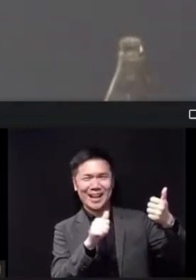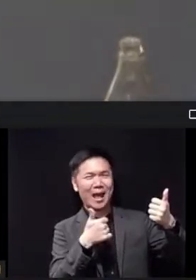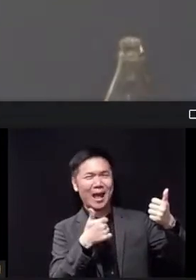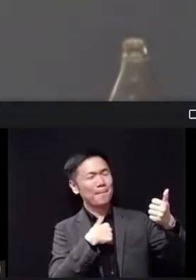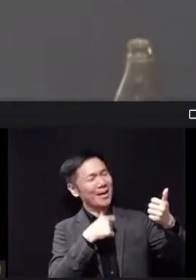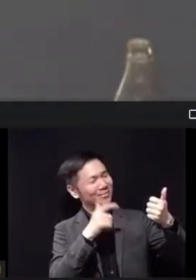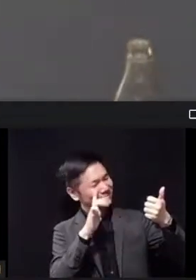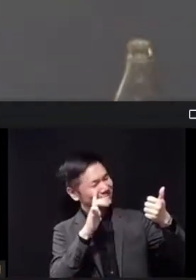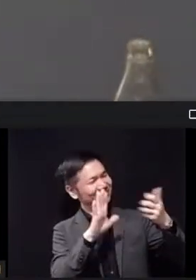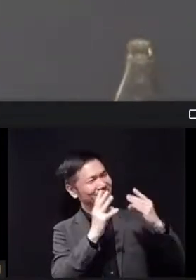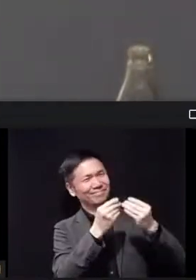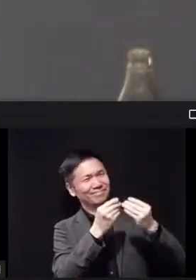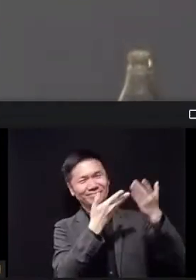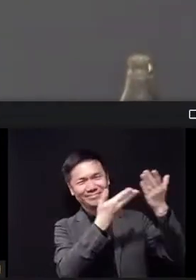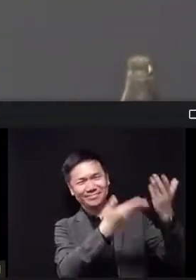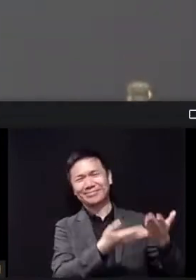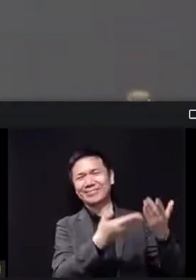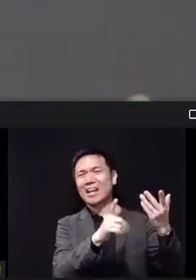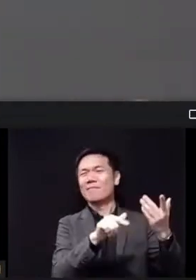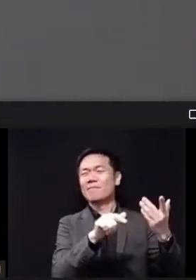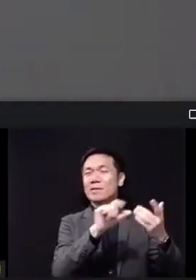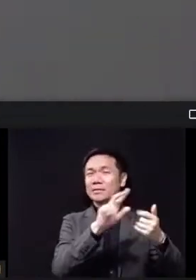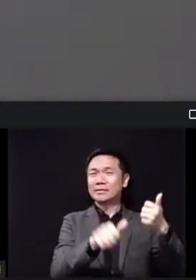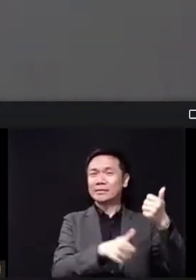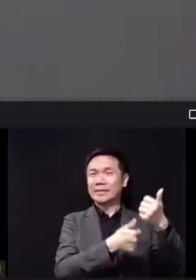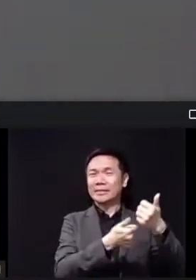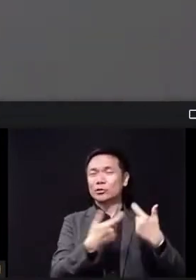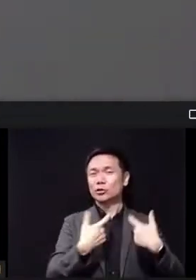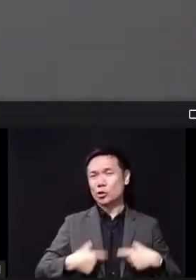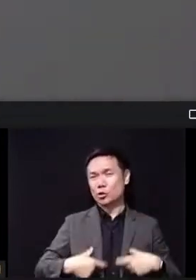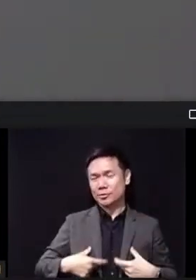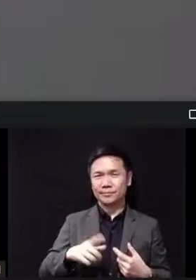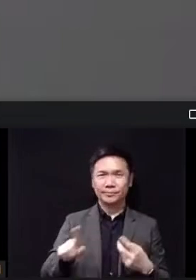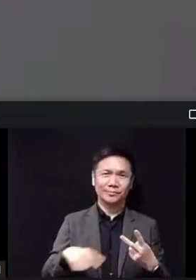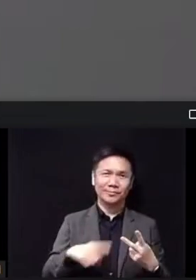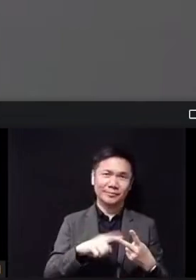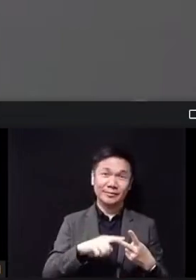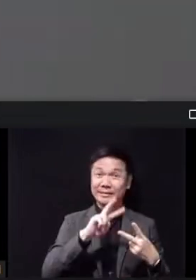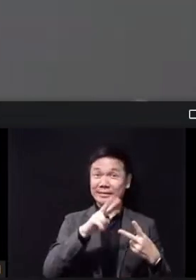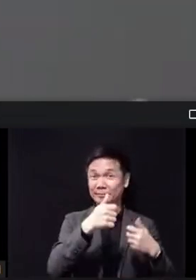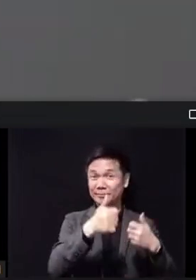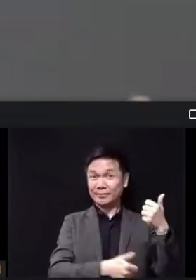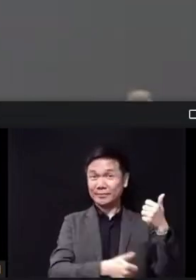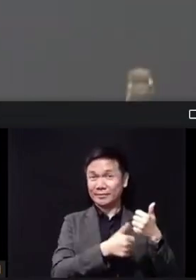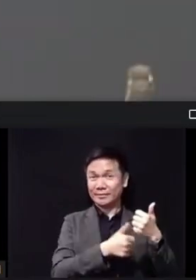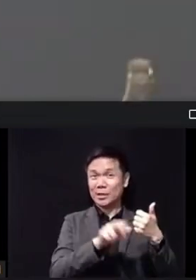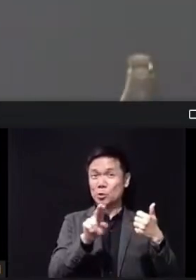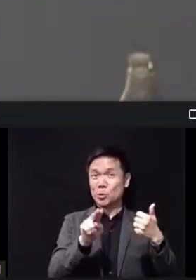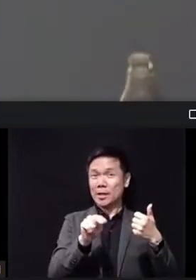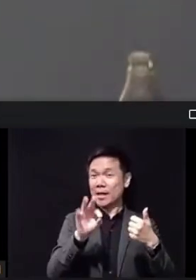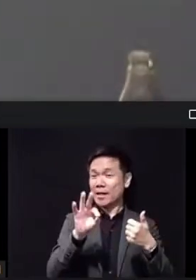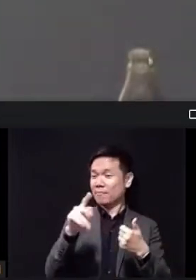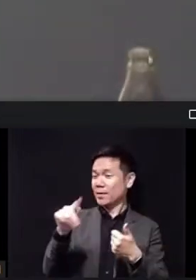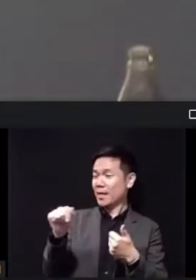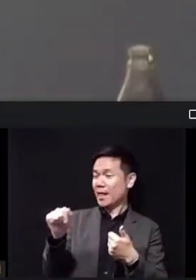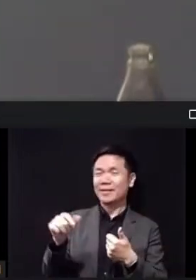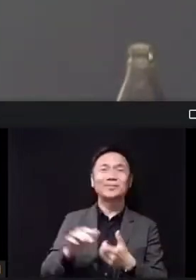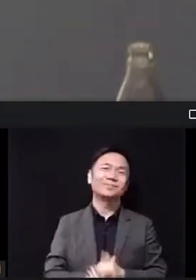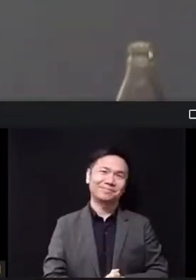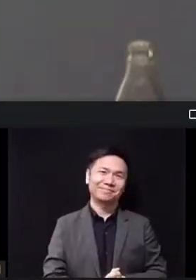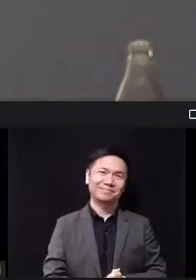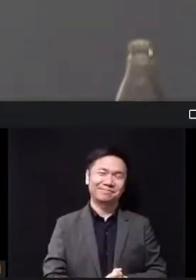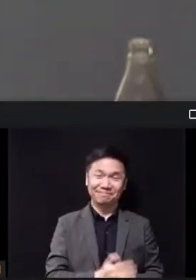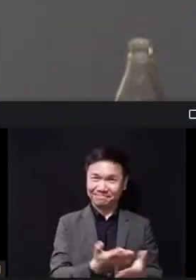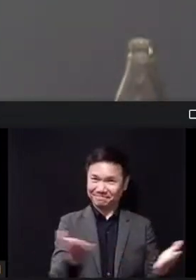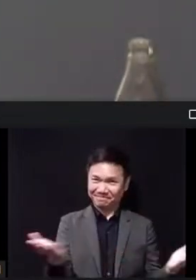Katie, United Nations Assistant Secretary General and the Deputy Executive Director, UNFPA. Ladies and